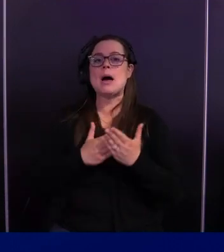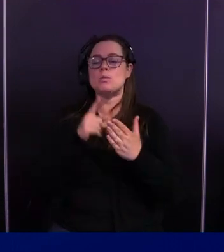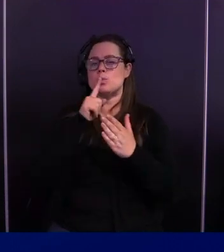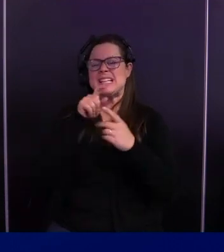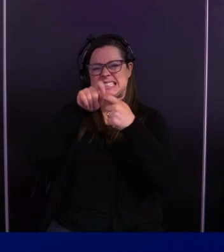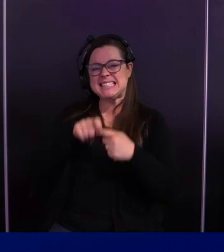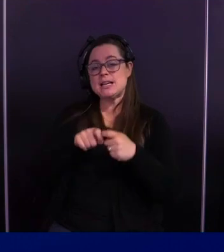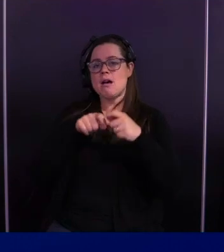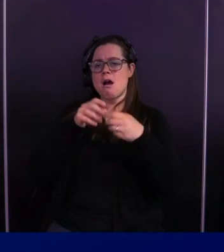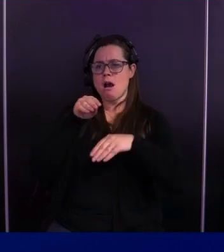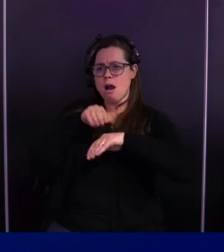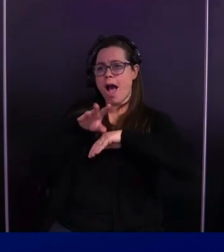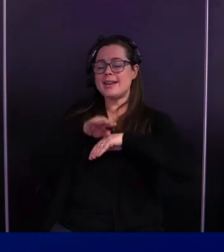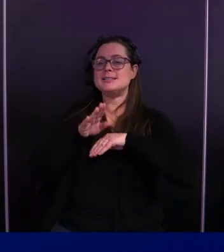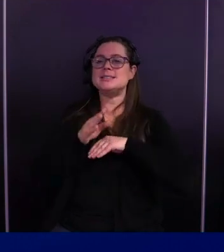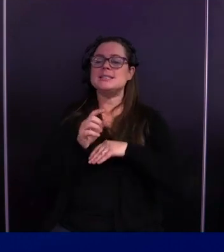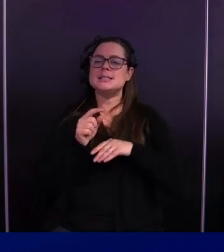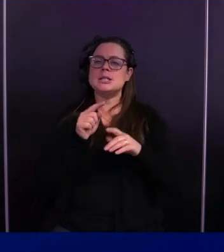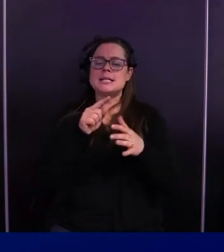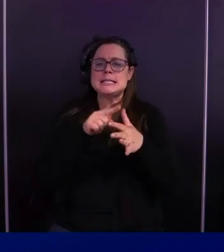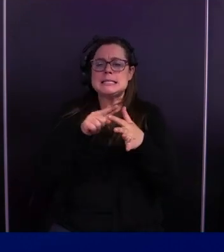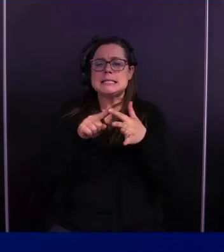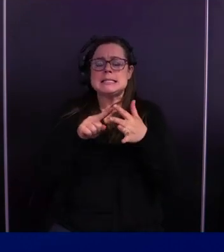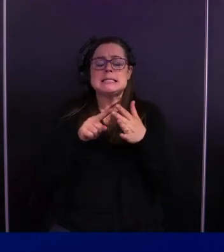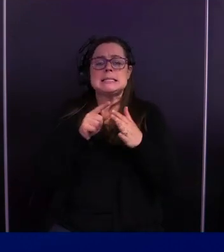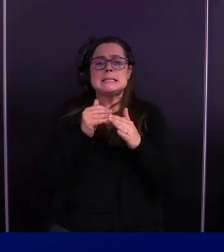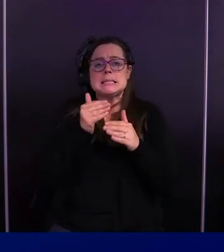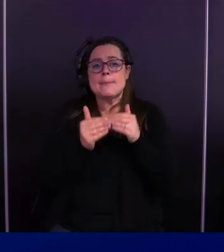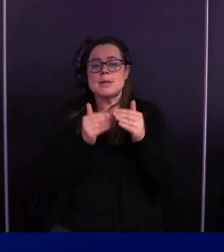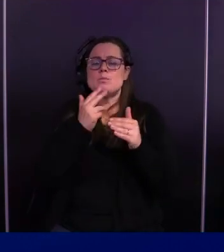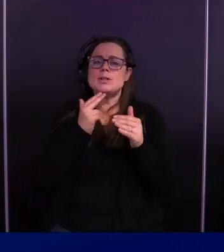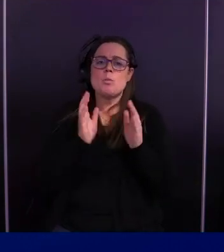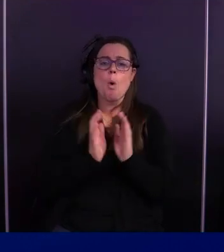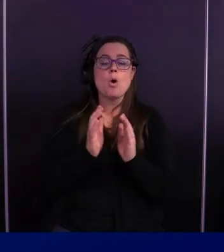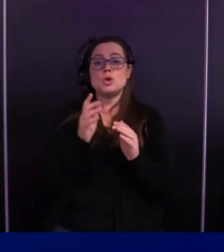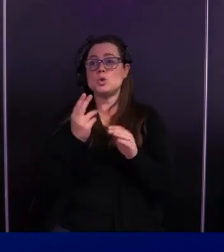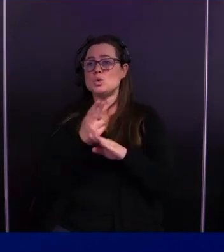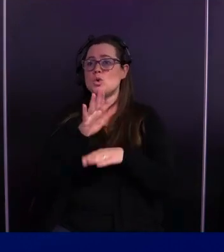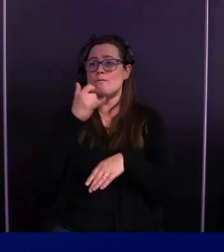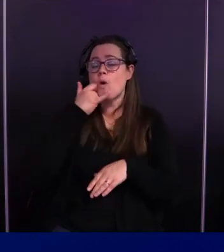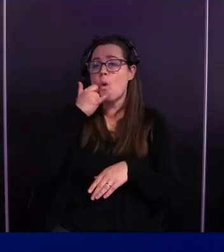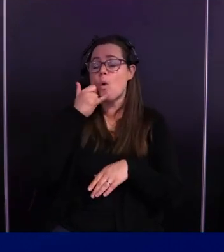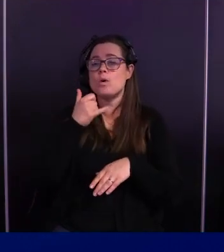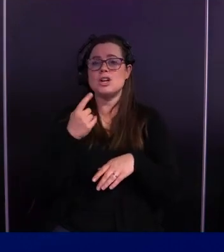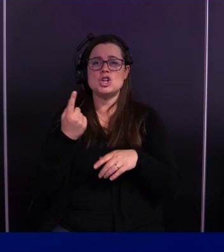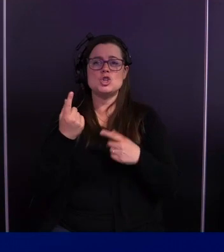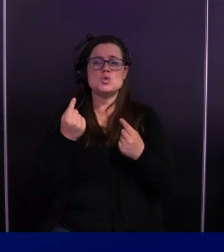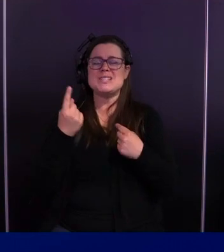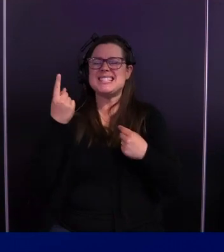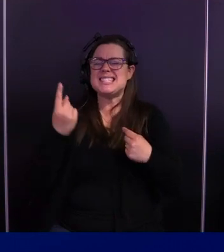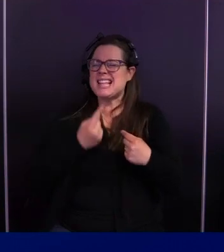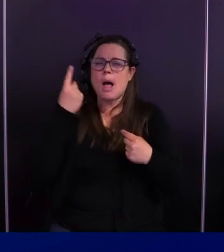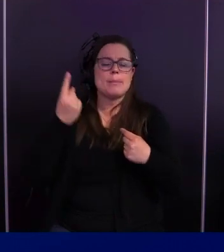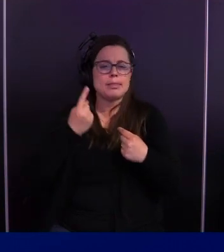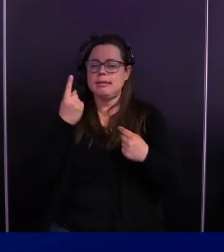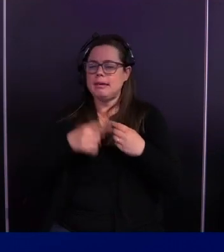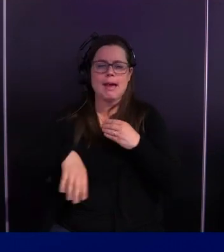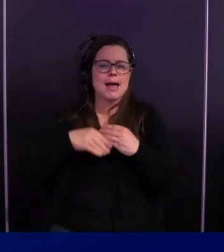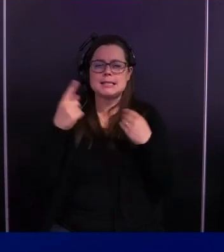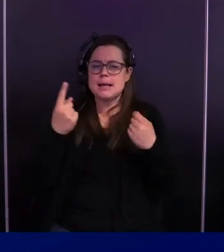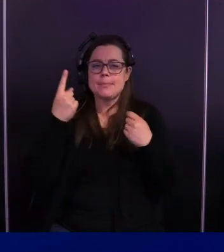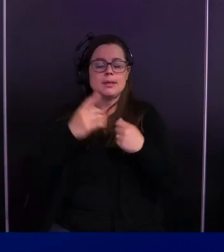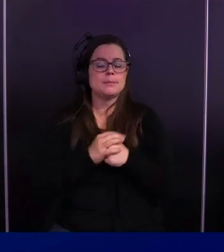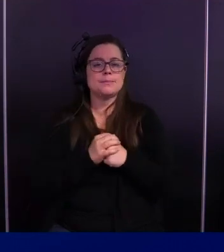like just do this small thing, like using a phone, just do something, right? Yeah. And I think the